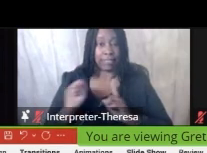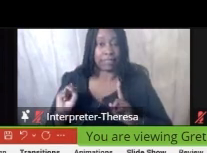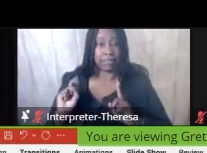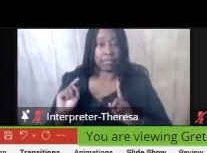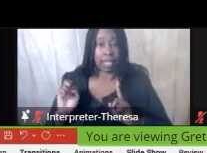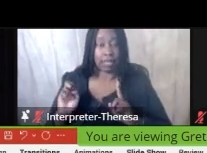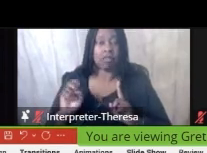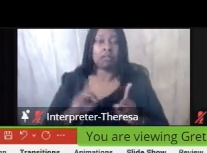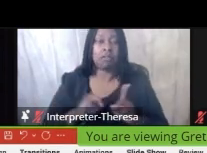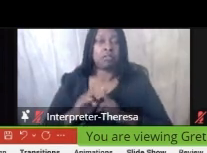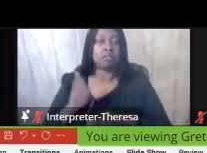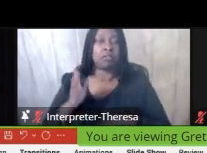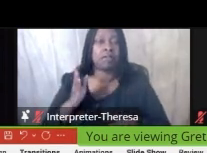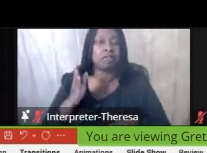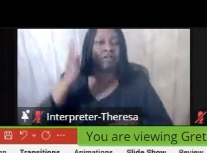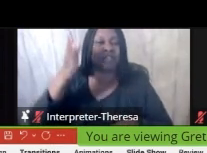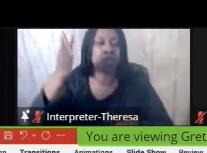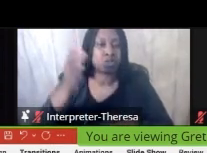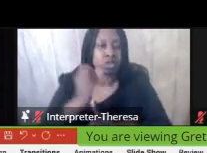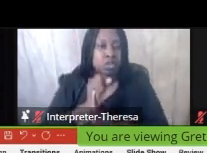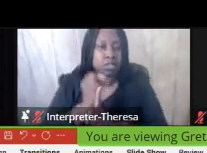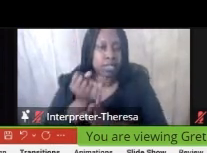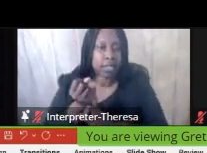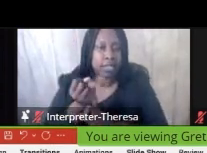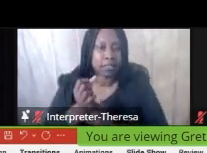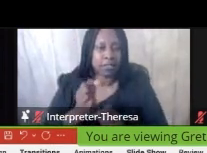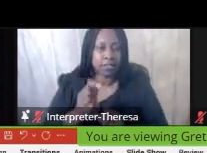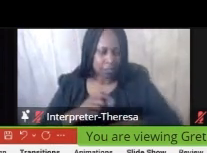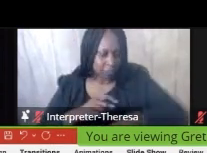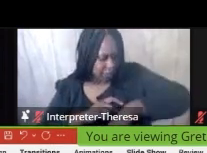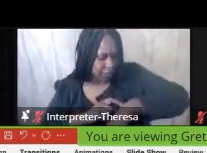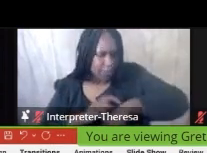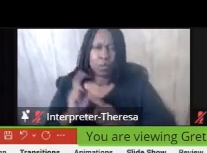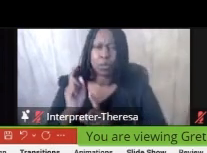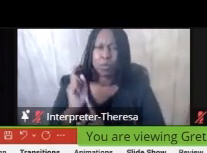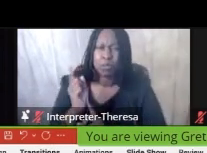So quick, in a minute before we go,